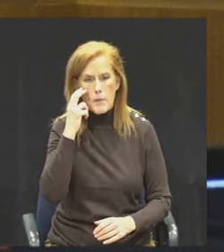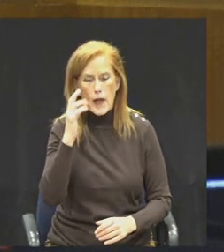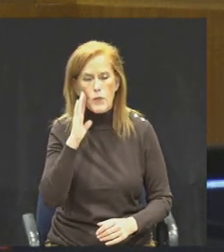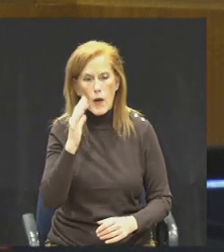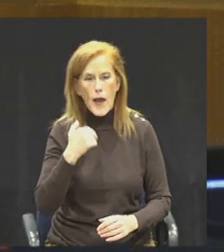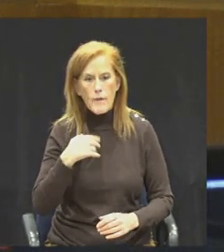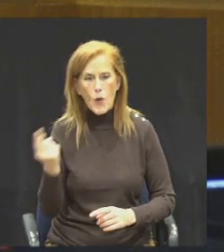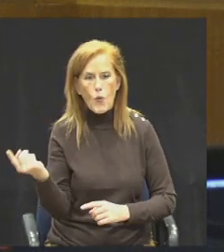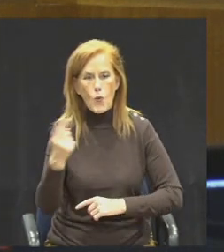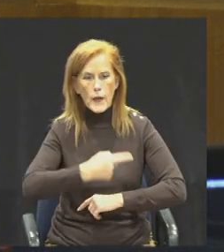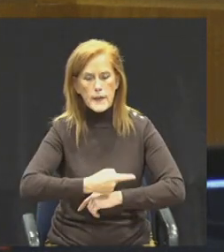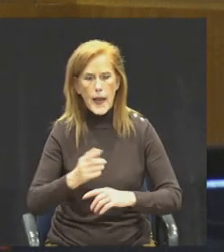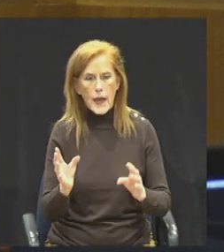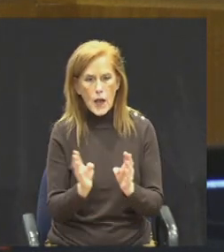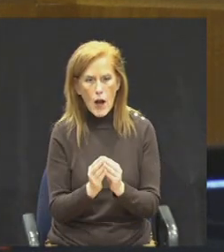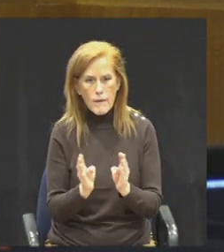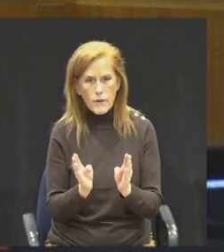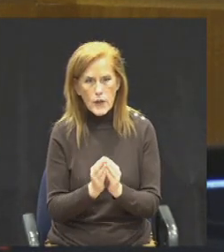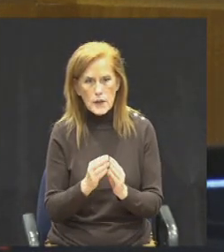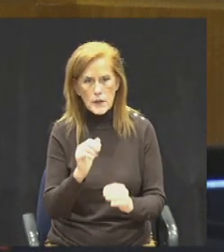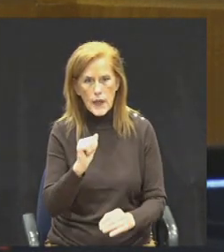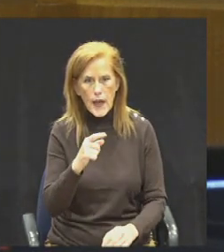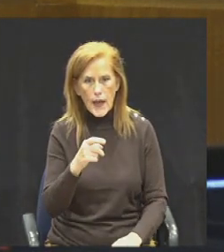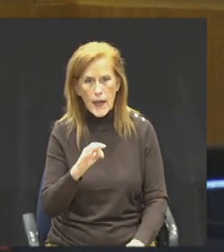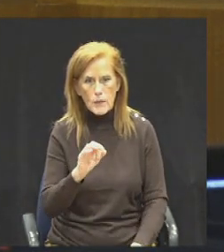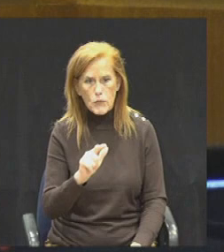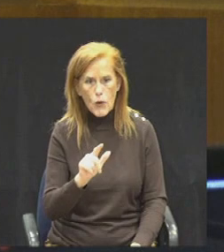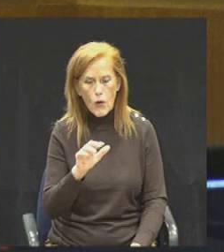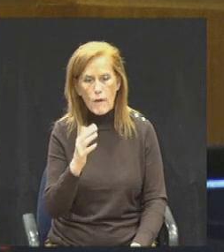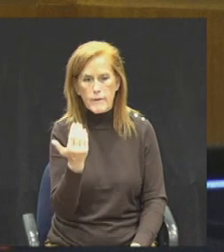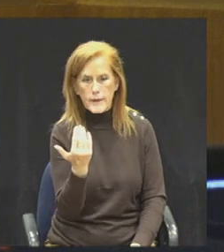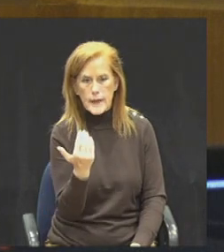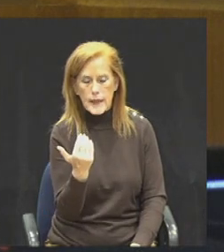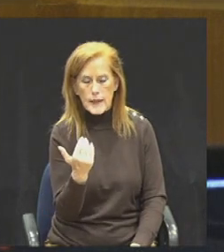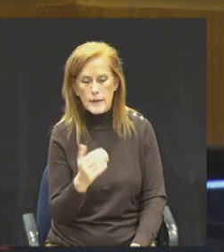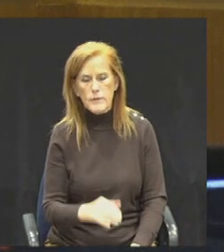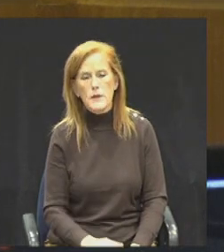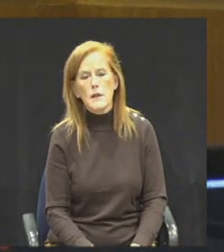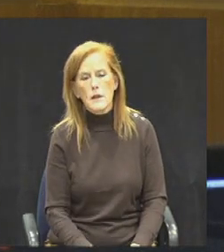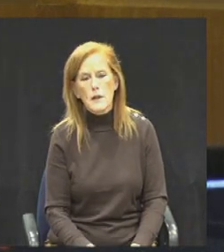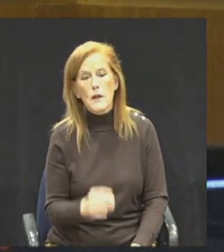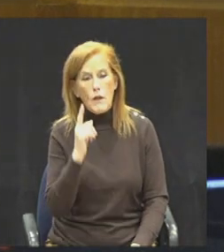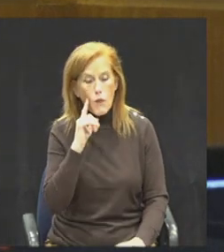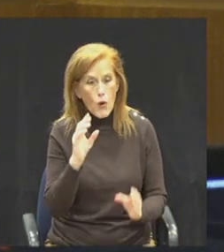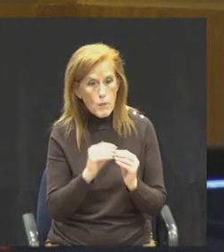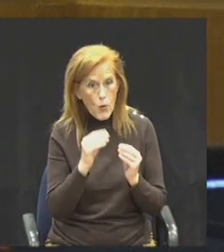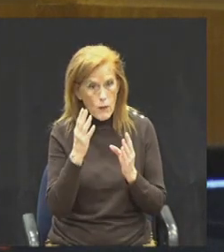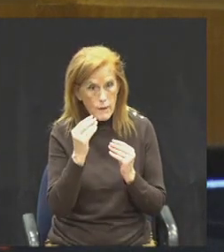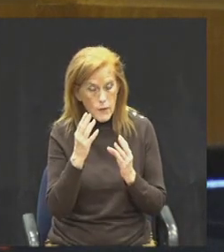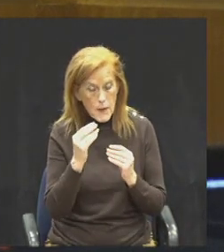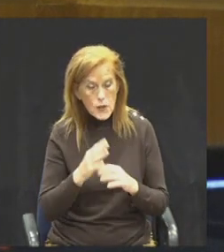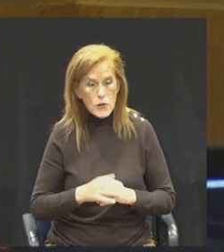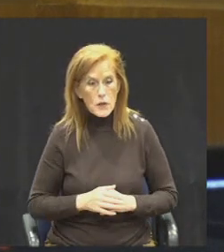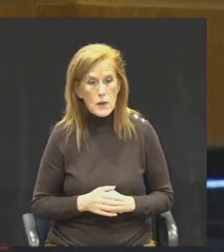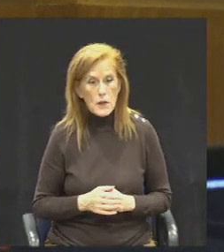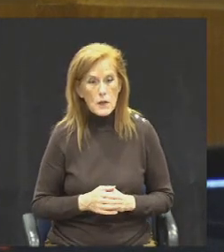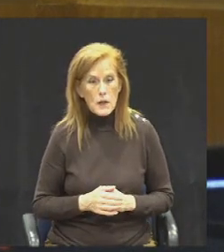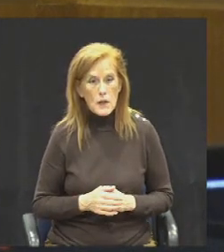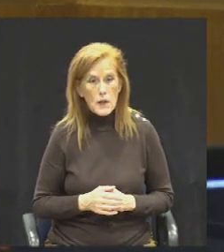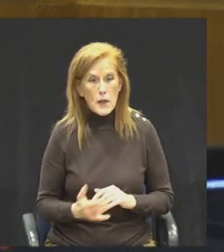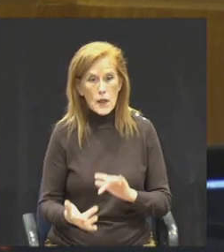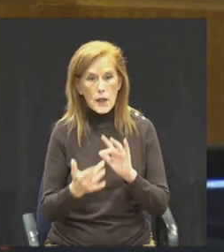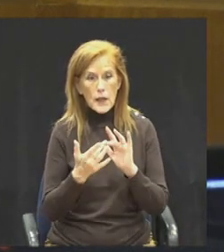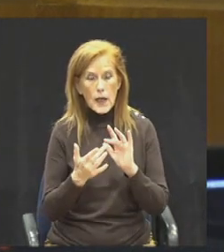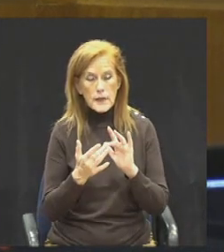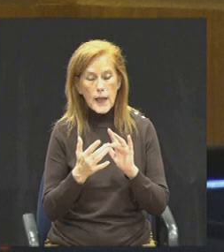having a one-day conference on April 15th. So for more information, people can call